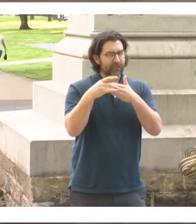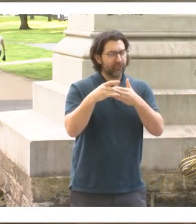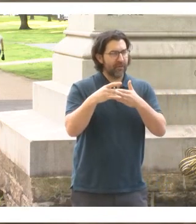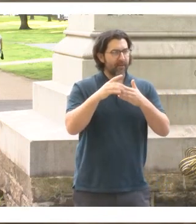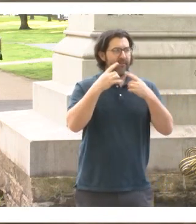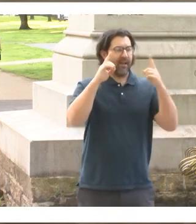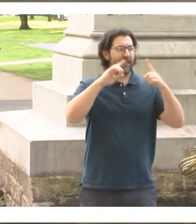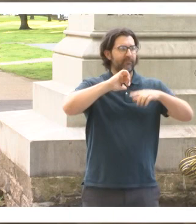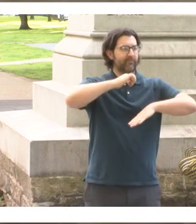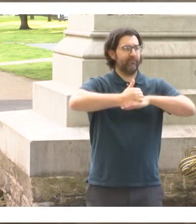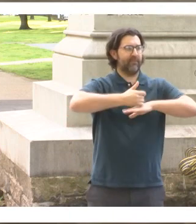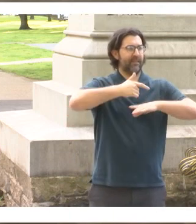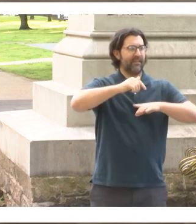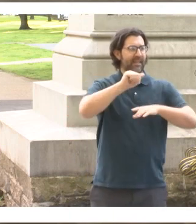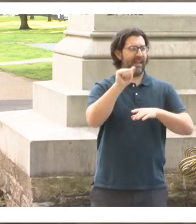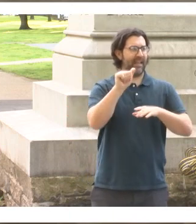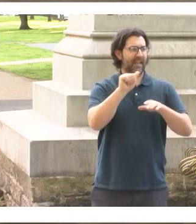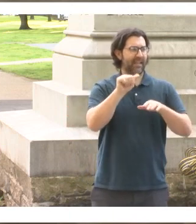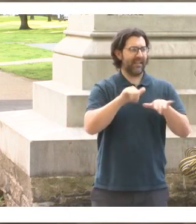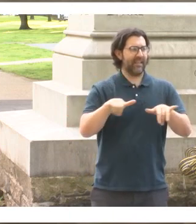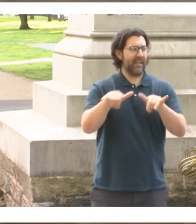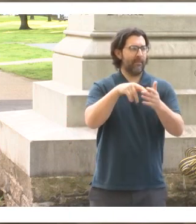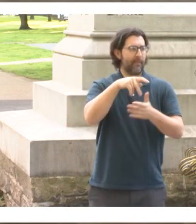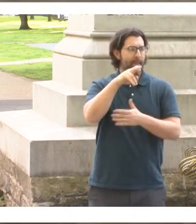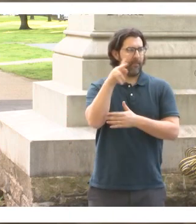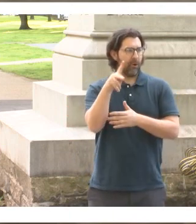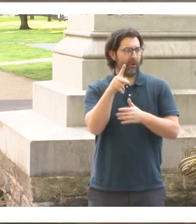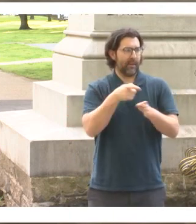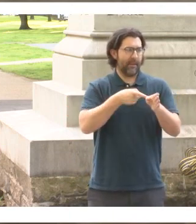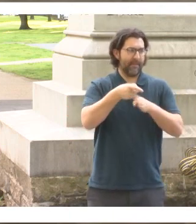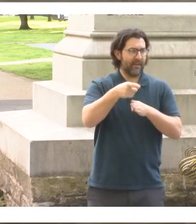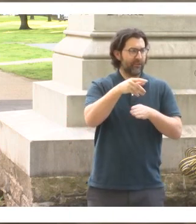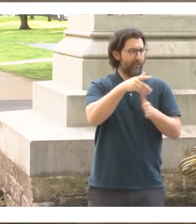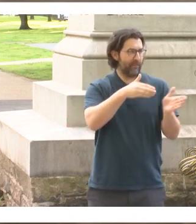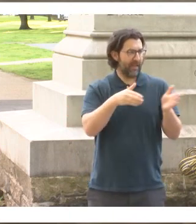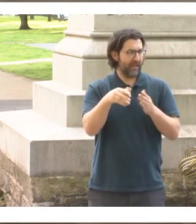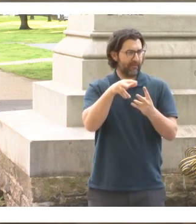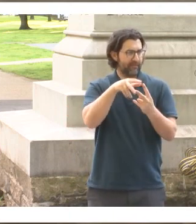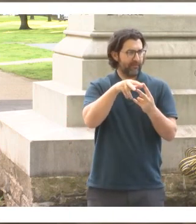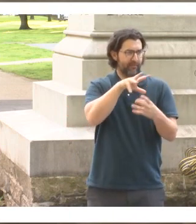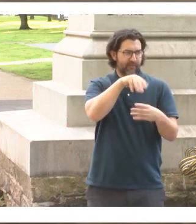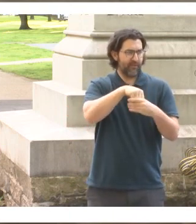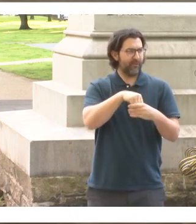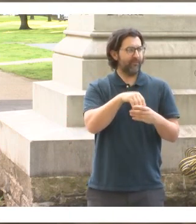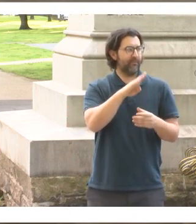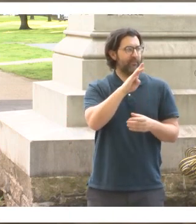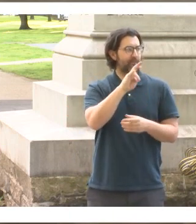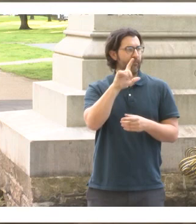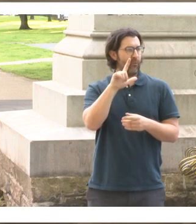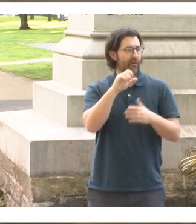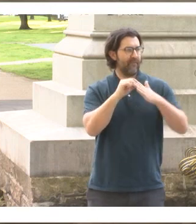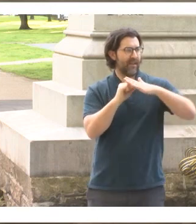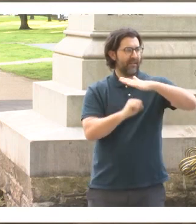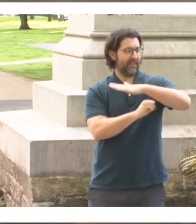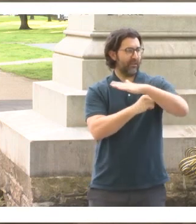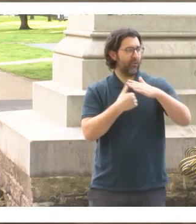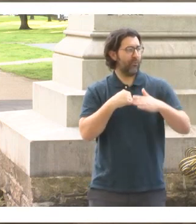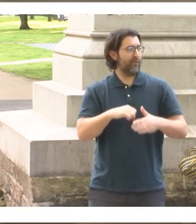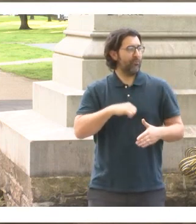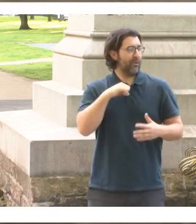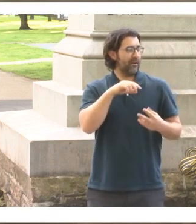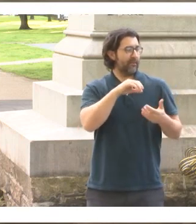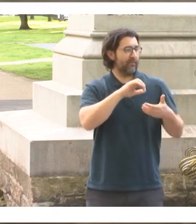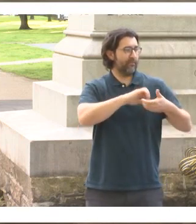development of Allegheny Commons Park and the master plan. The Buell Foundation is a proud